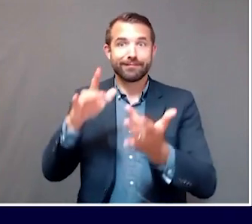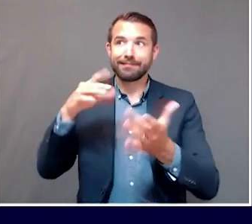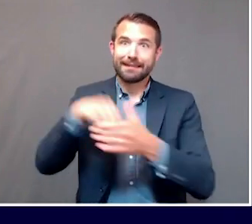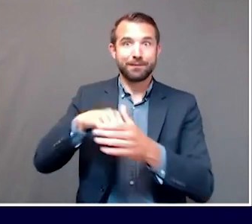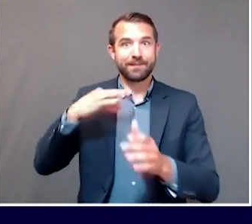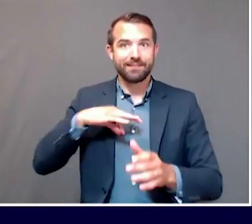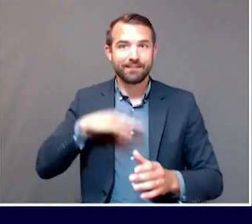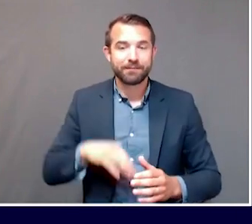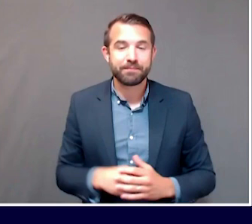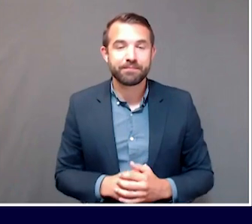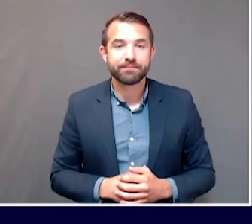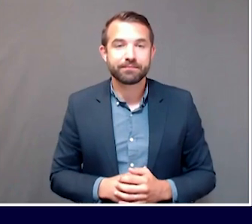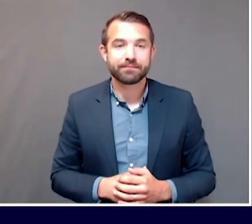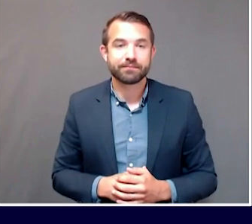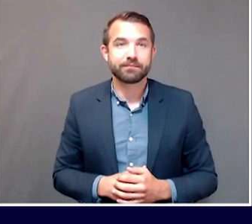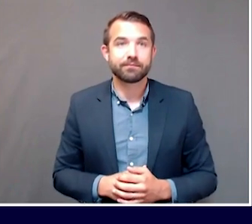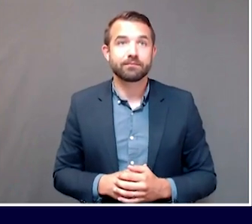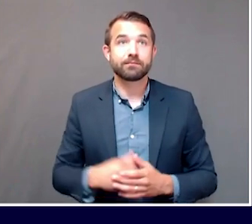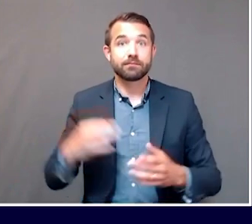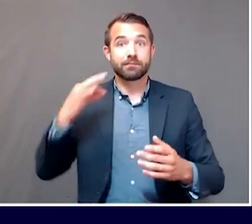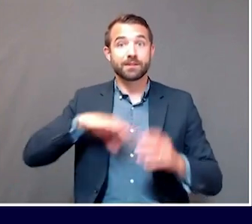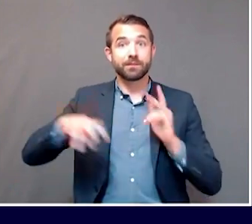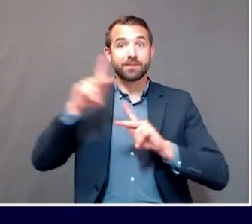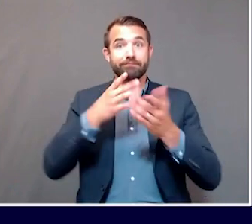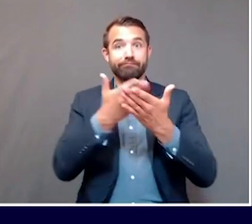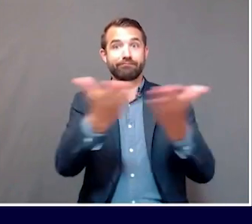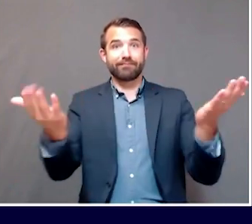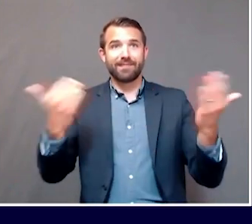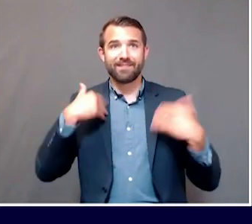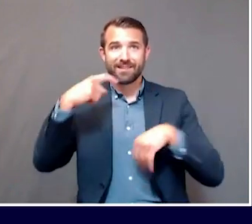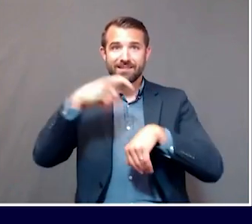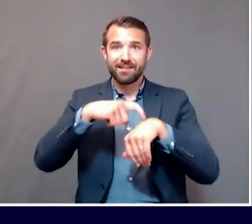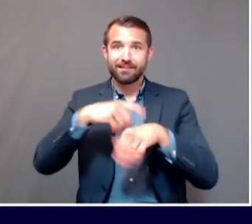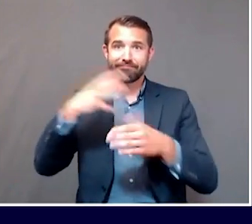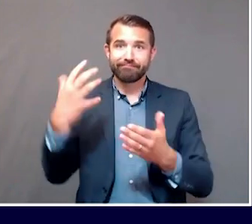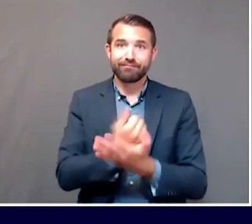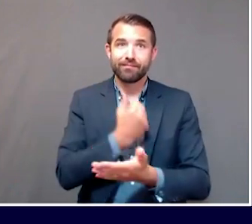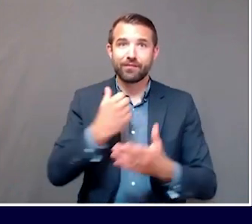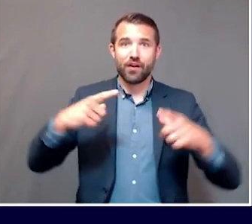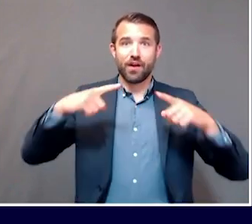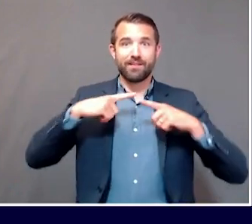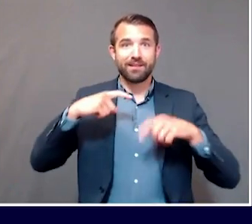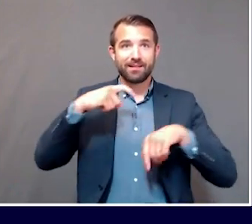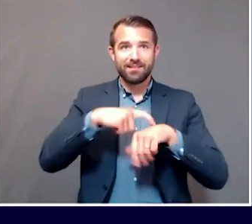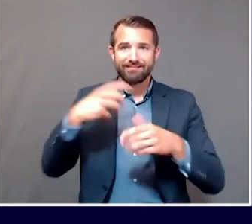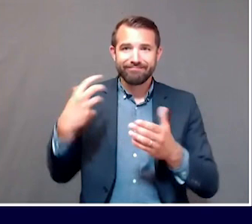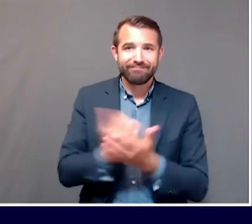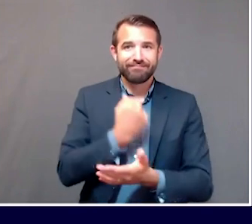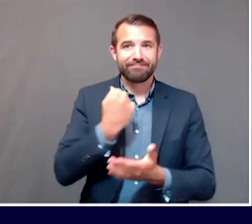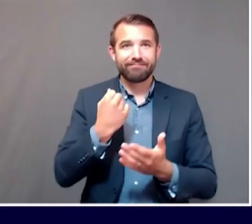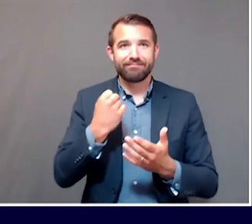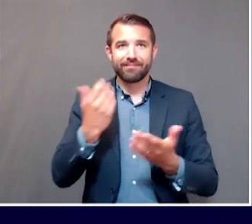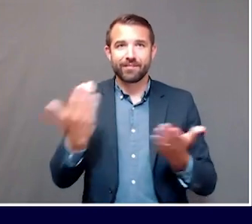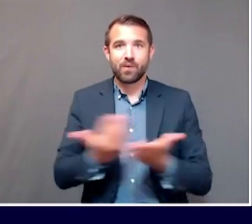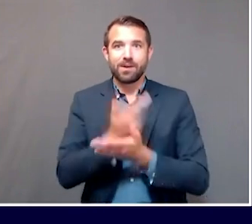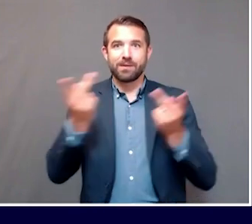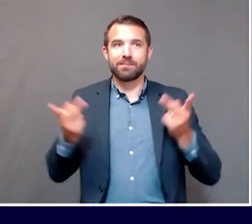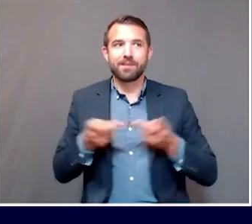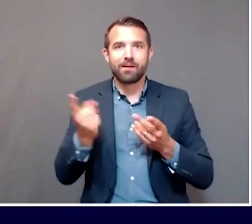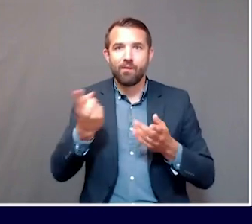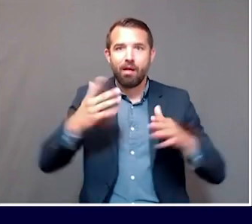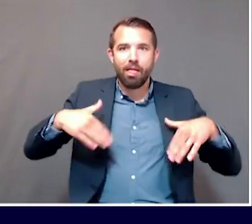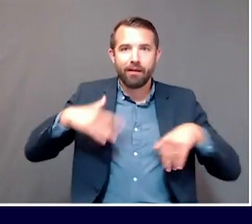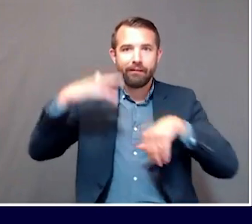off, take the opportunity to go to another place in Maine, find a new spot you haven't explored yet. Find a